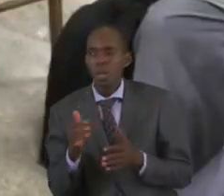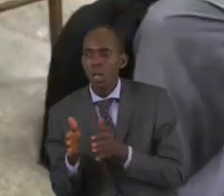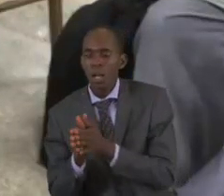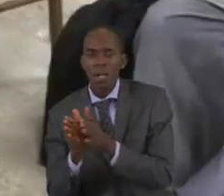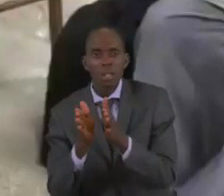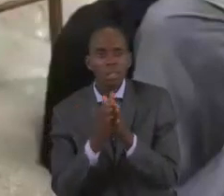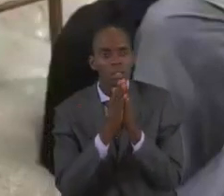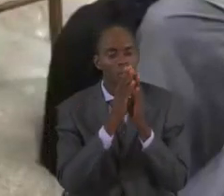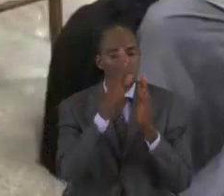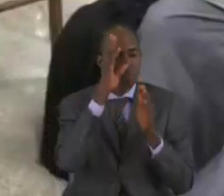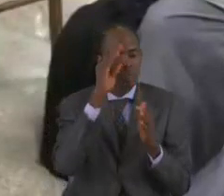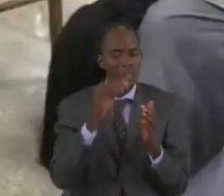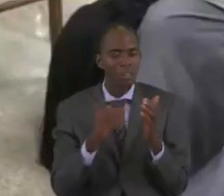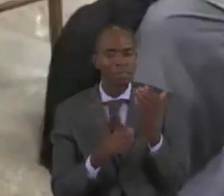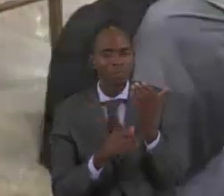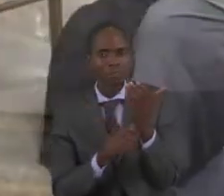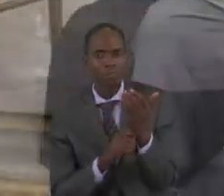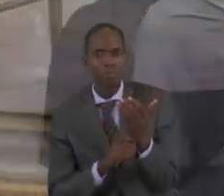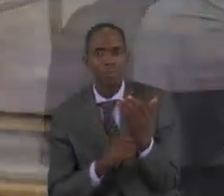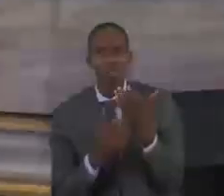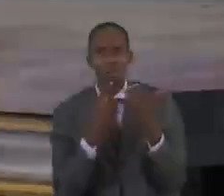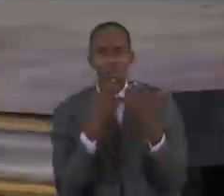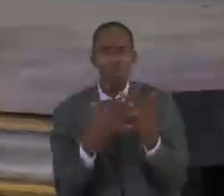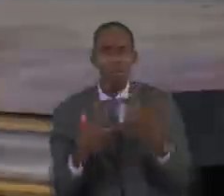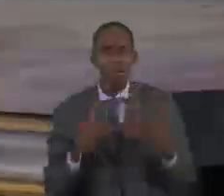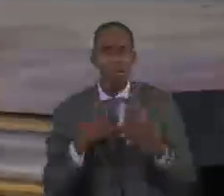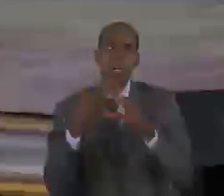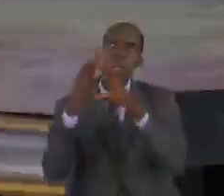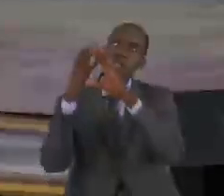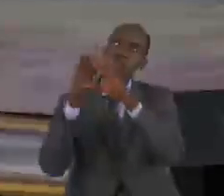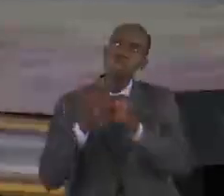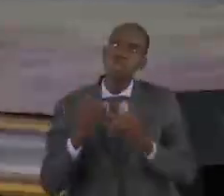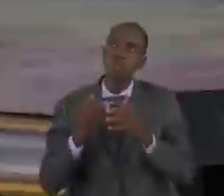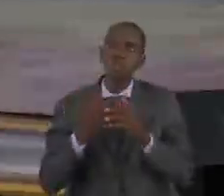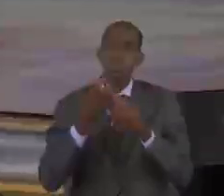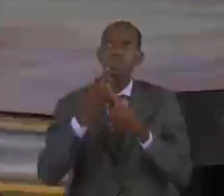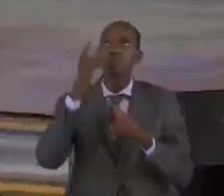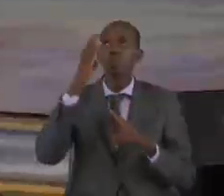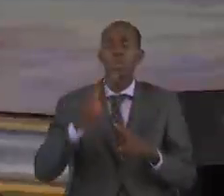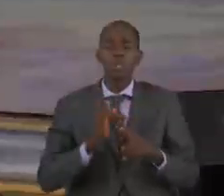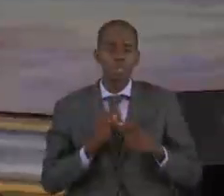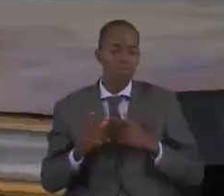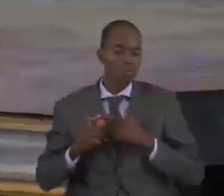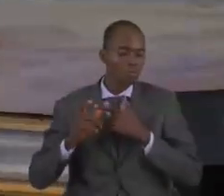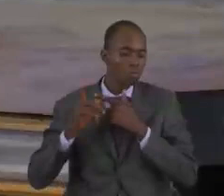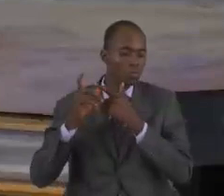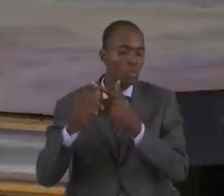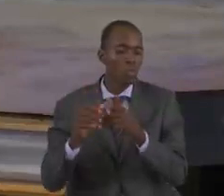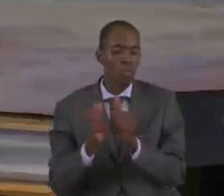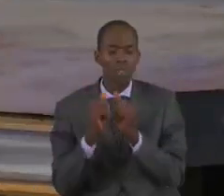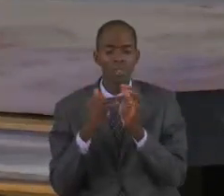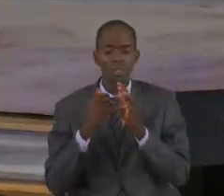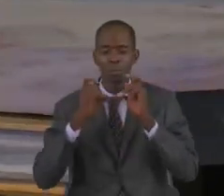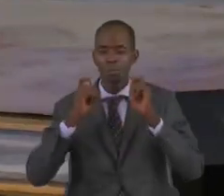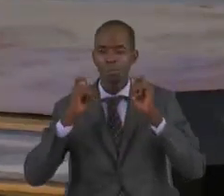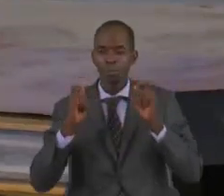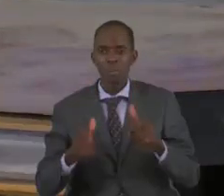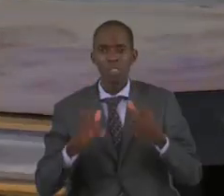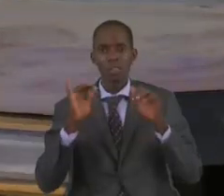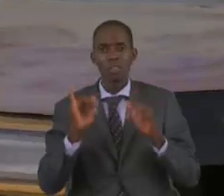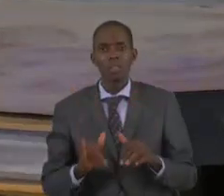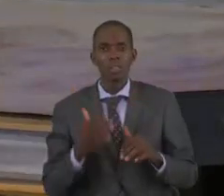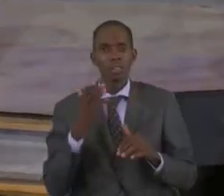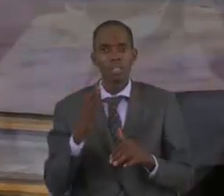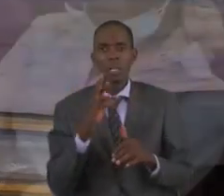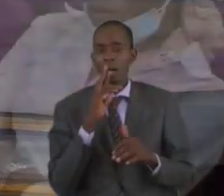man, with flesh and blood. I received it from God and I ran with it immediately. There are